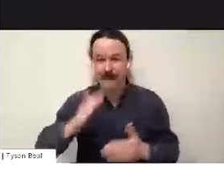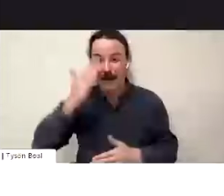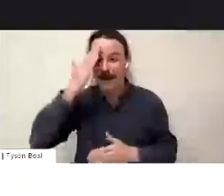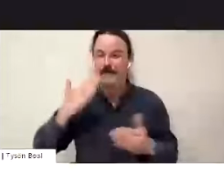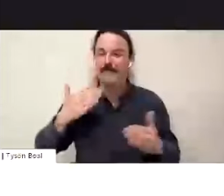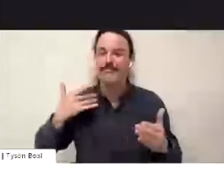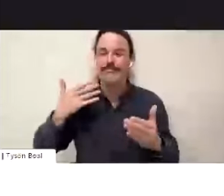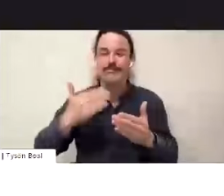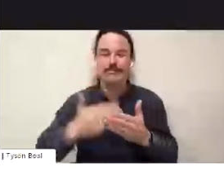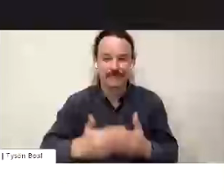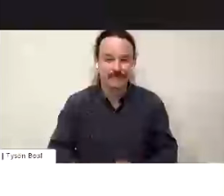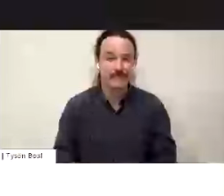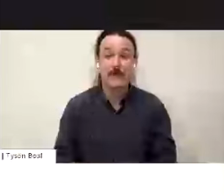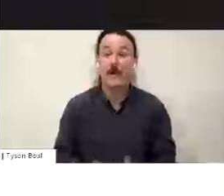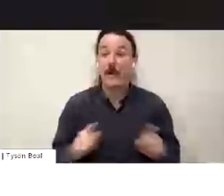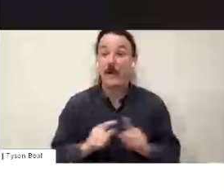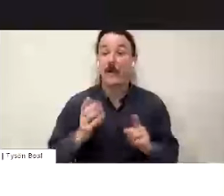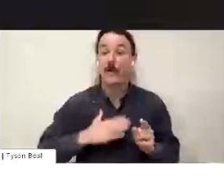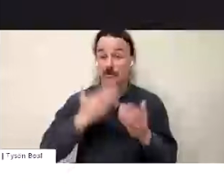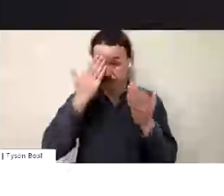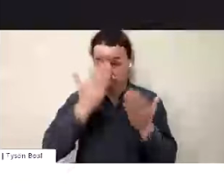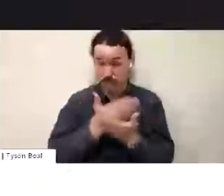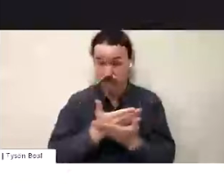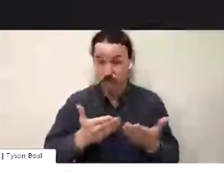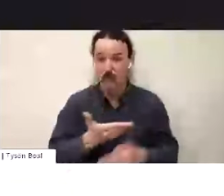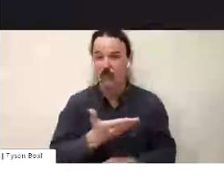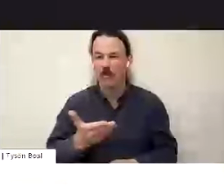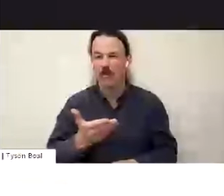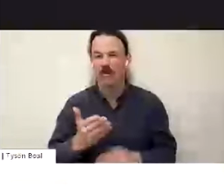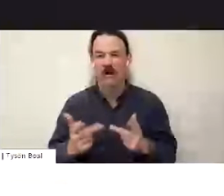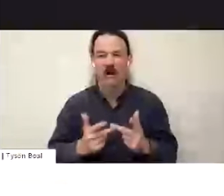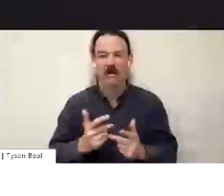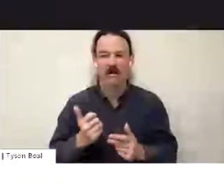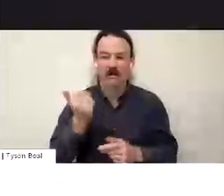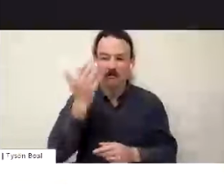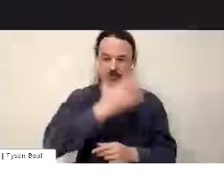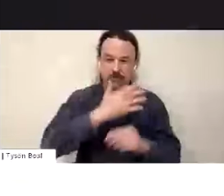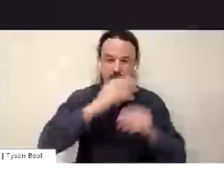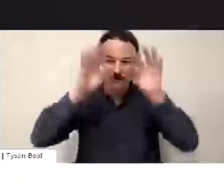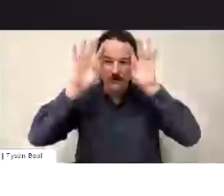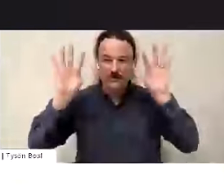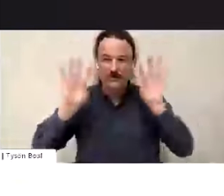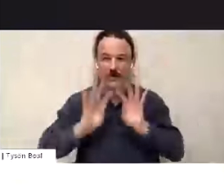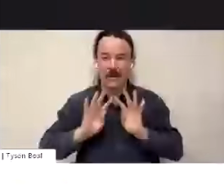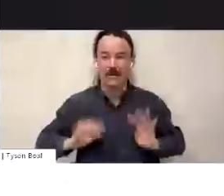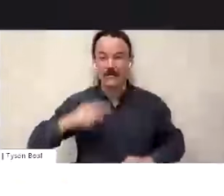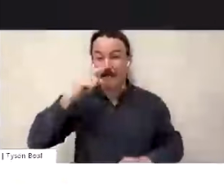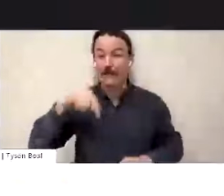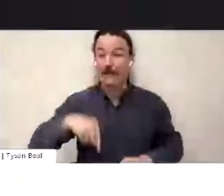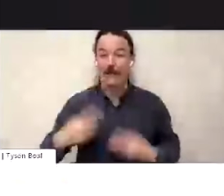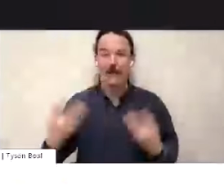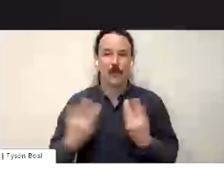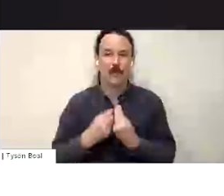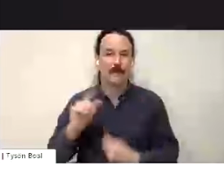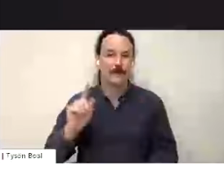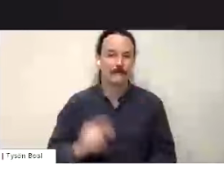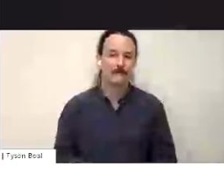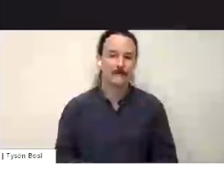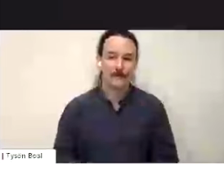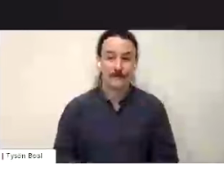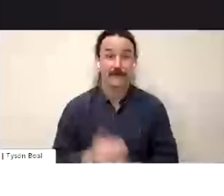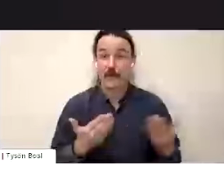present. I would also like to pay my respect to all other Aboriginal and Torres Strait Islander people here on the call today. Welcome